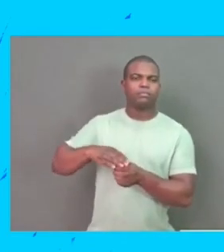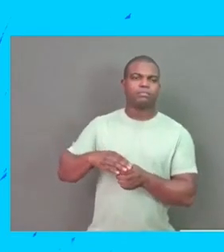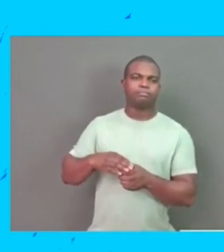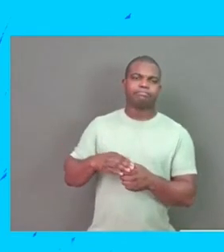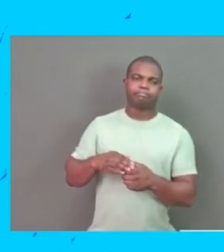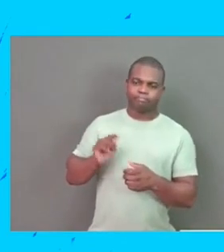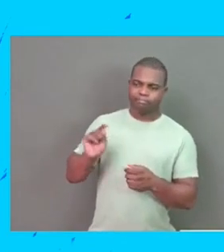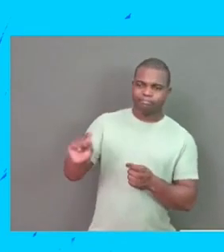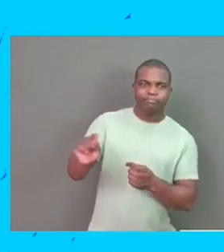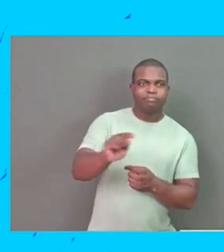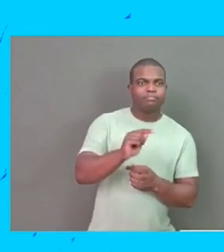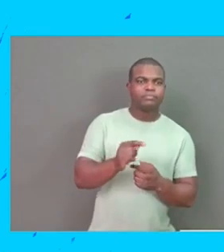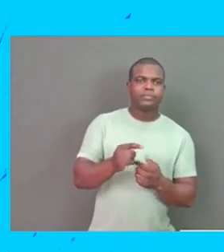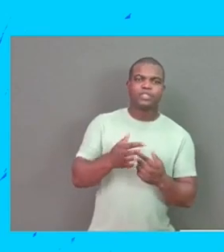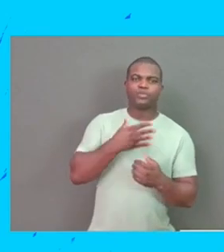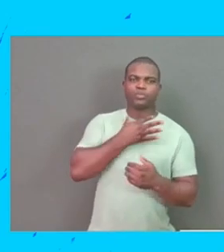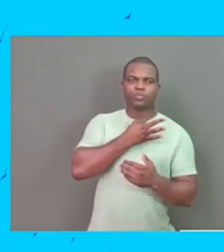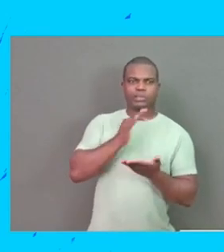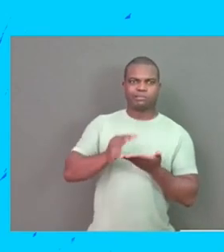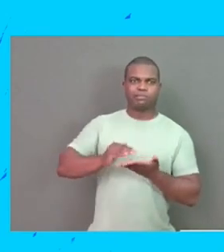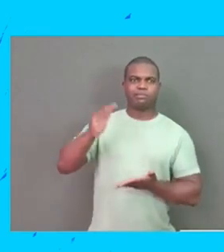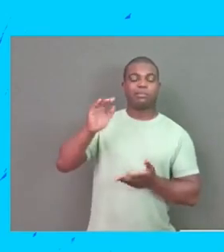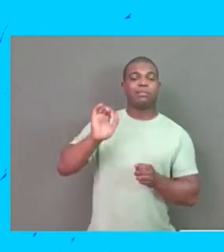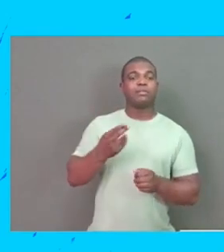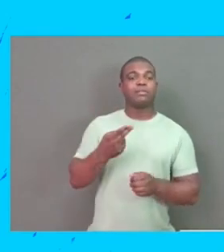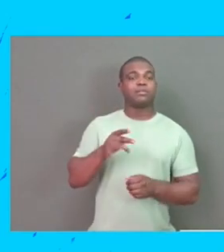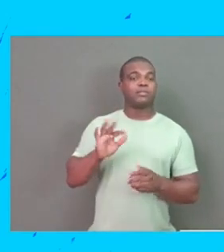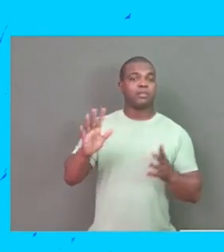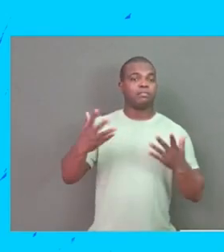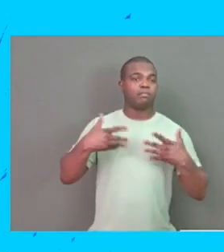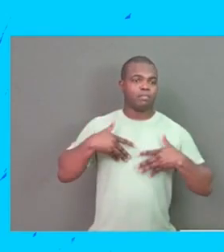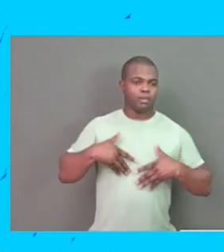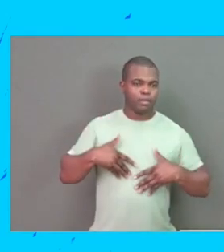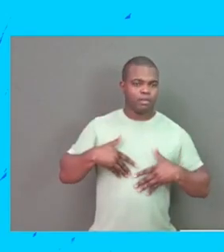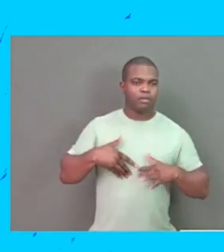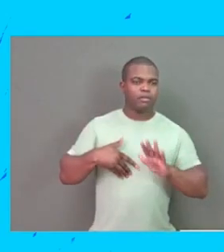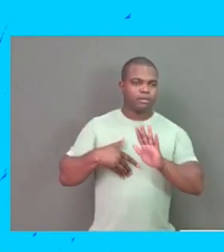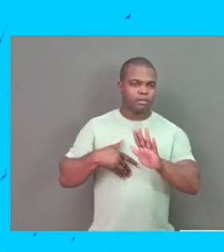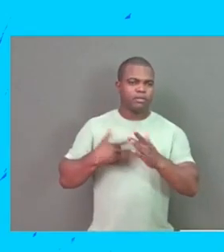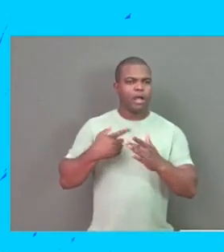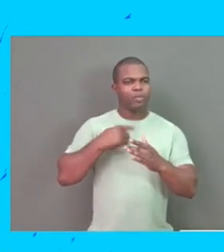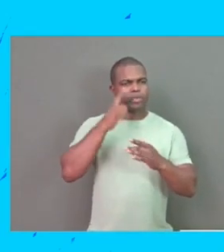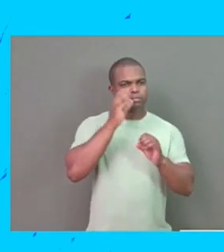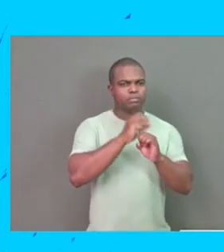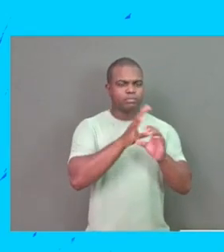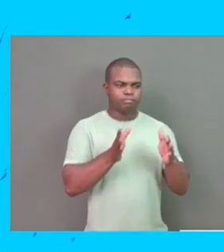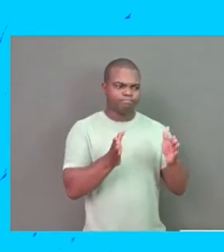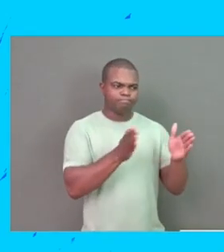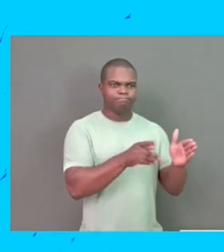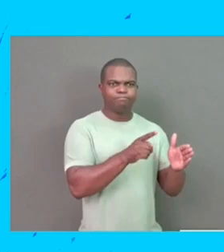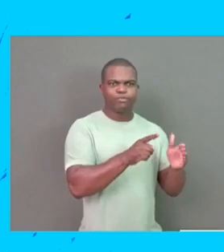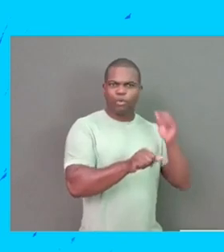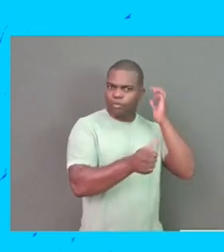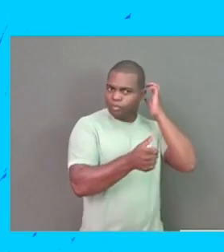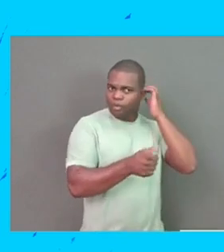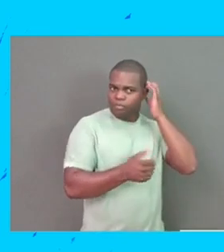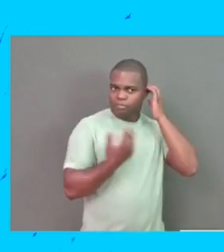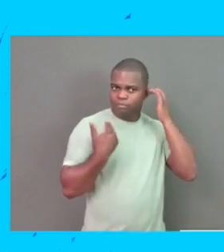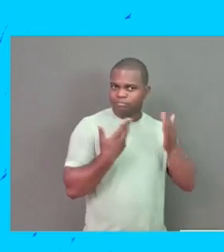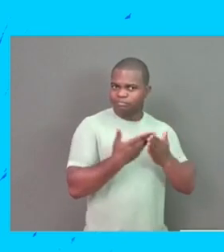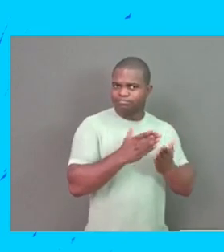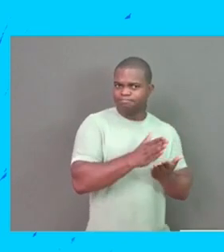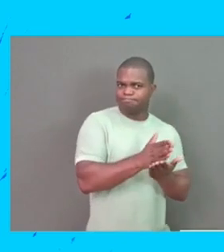imagine a world where no one is left behind. U-tests offer a unique solution to make that exact thing